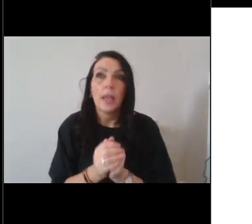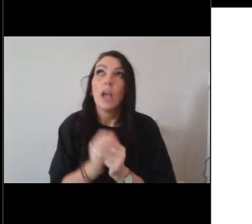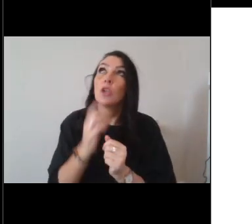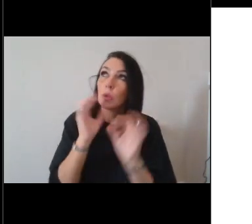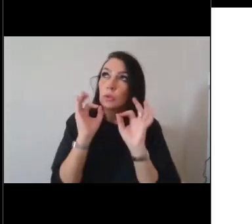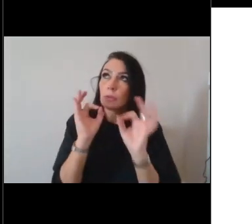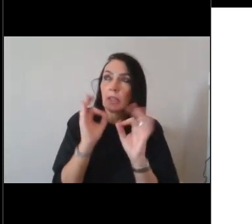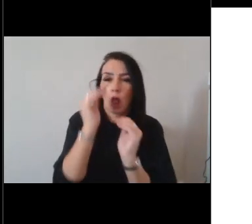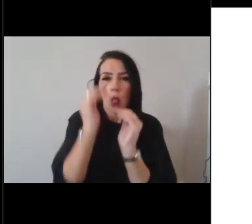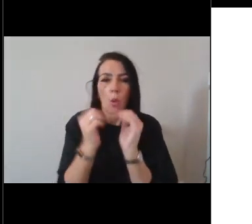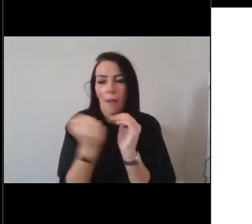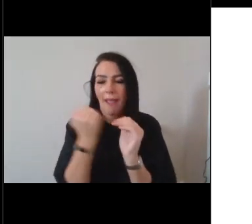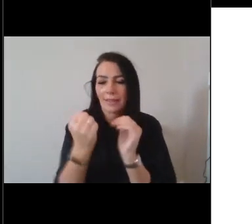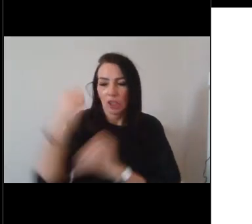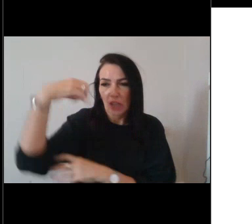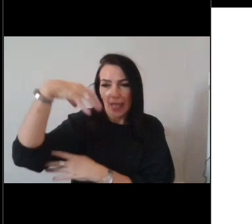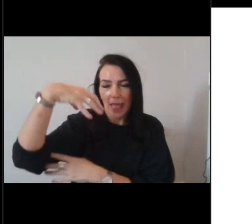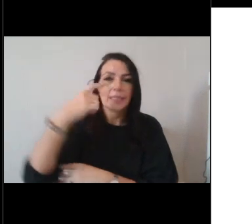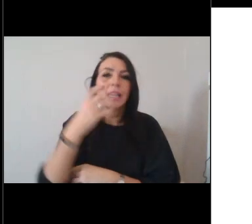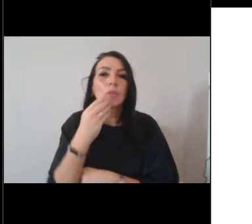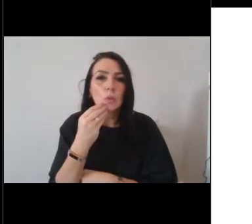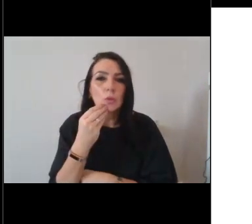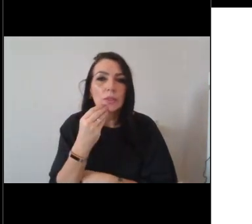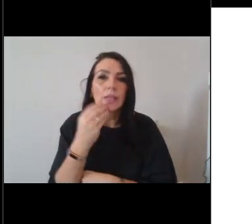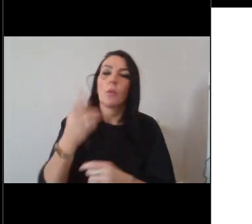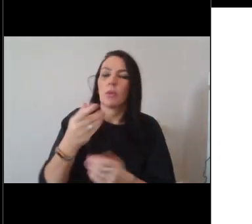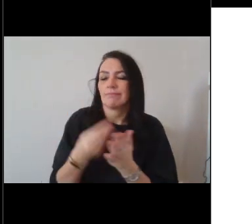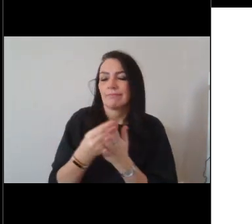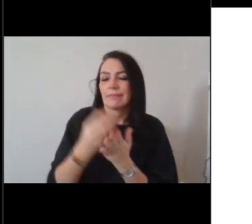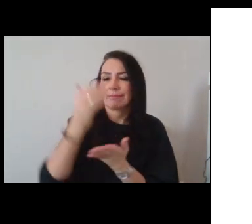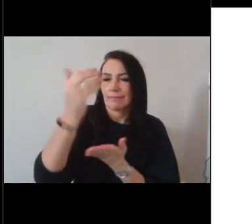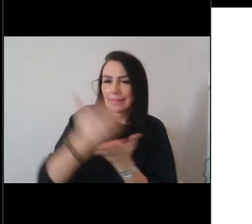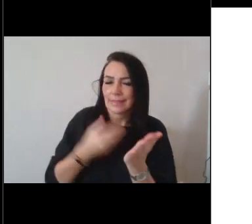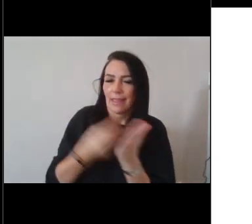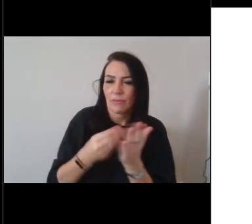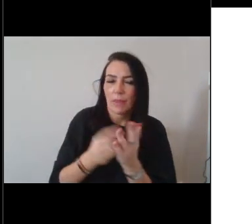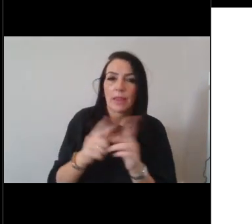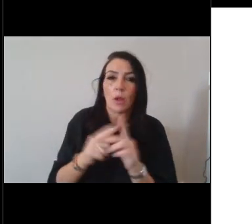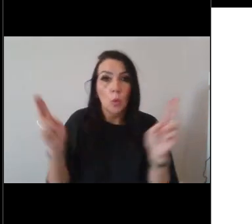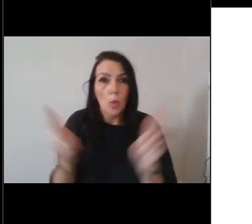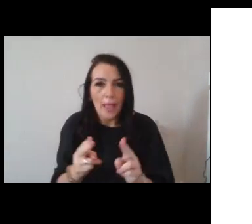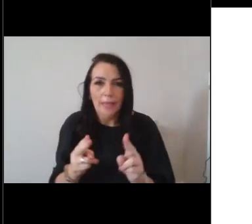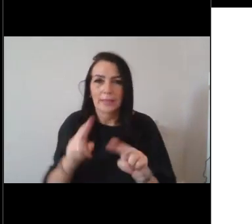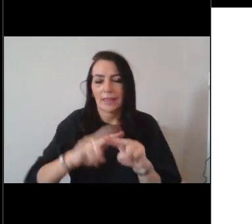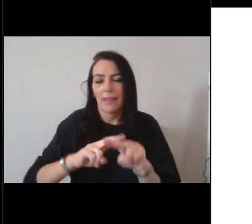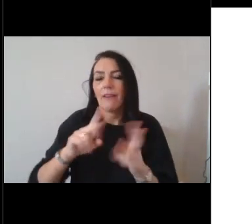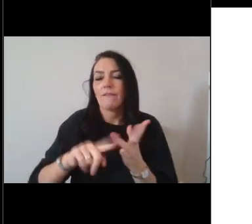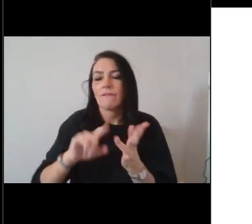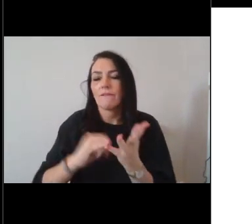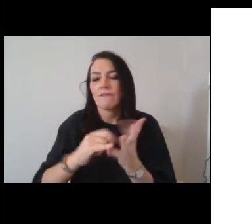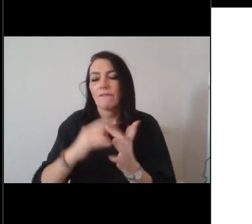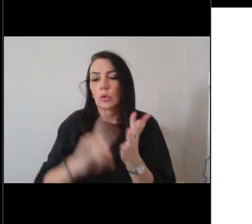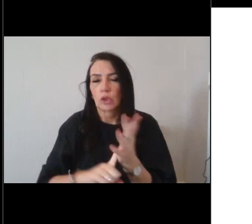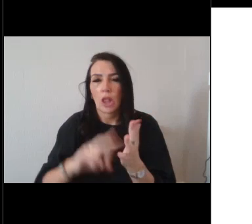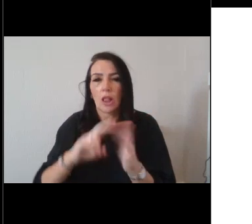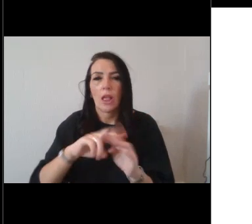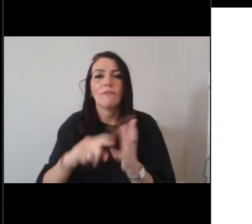will therefore use less fossil fuels and cost less money. So low energy light bulbs are more efficient and last